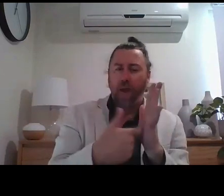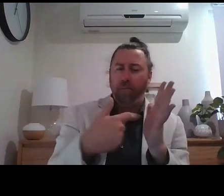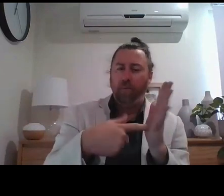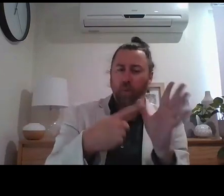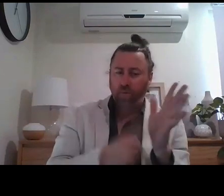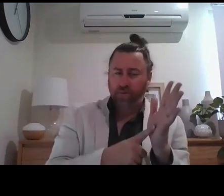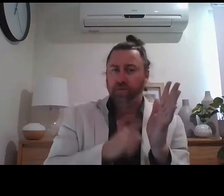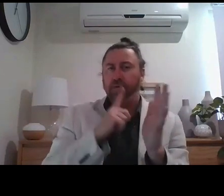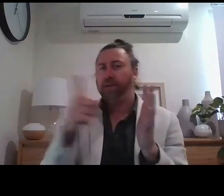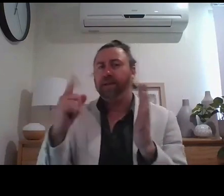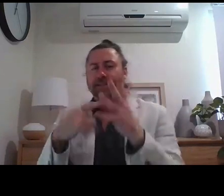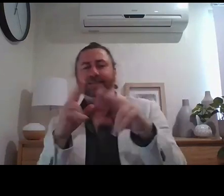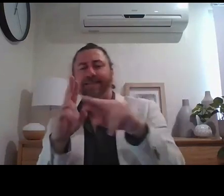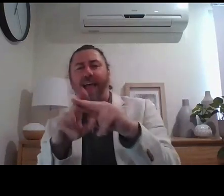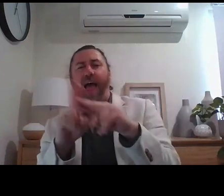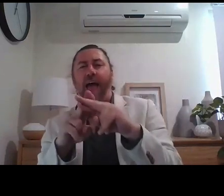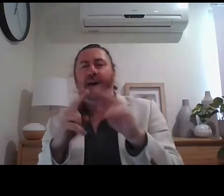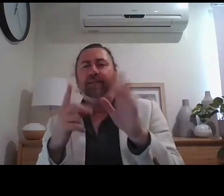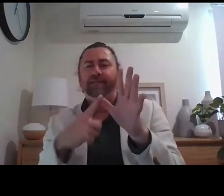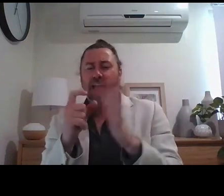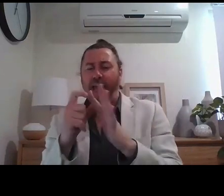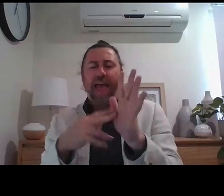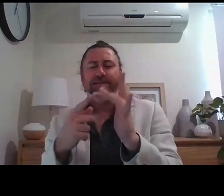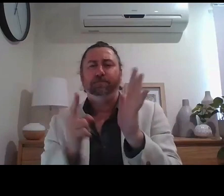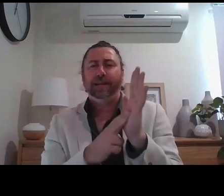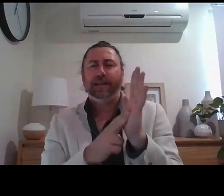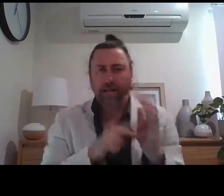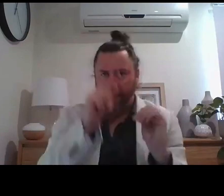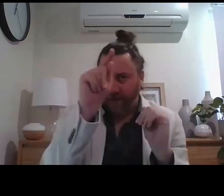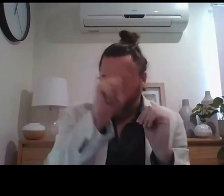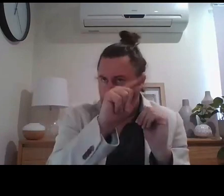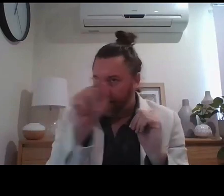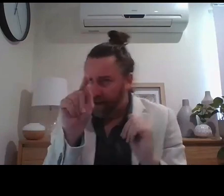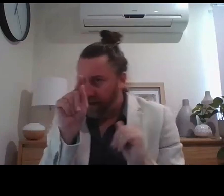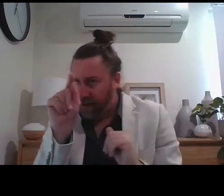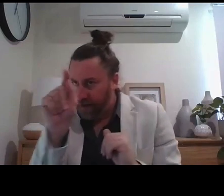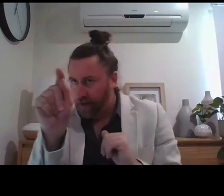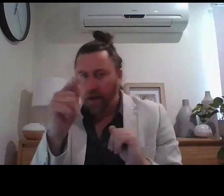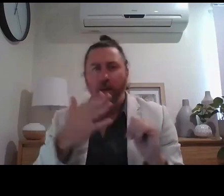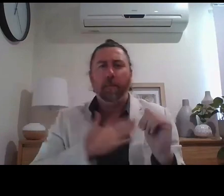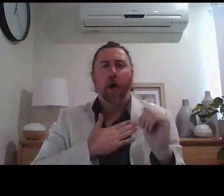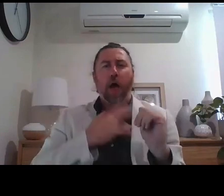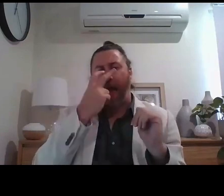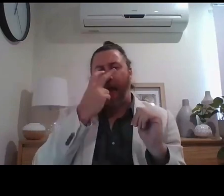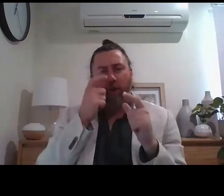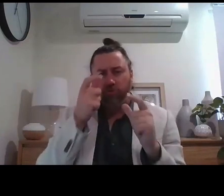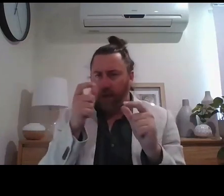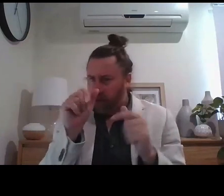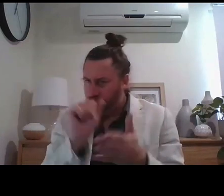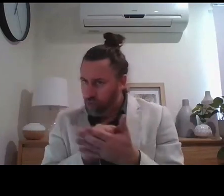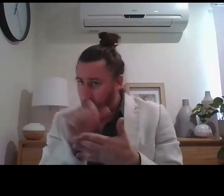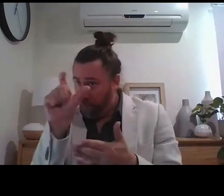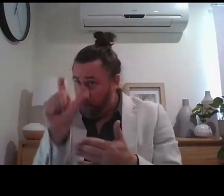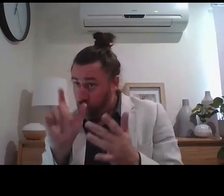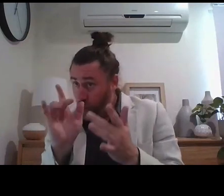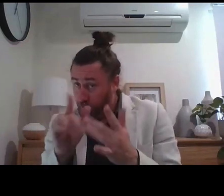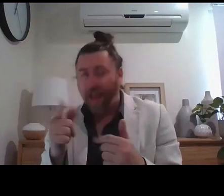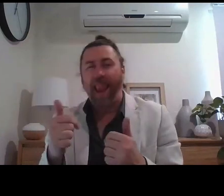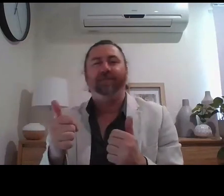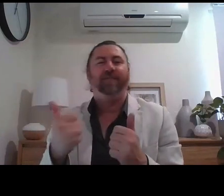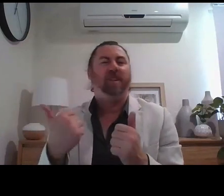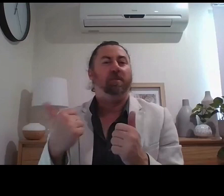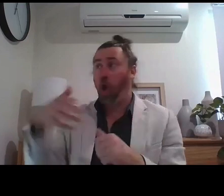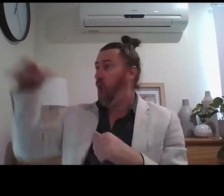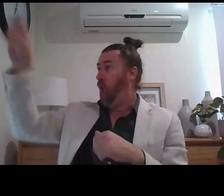staff administration tile, and review administrator roles assigned to your aged care home. There are some of you out there who haven't get